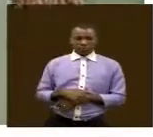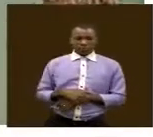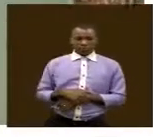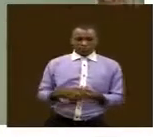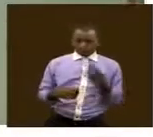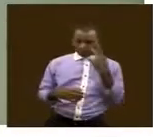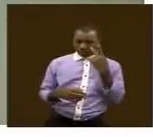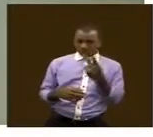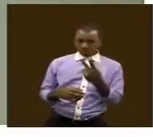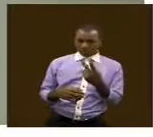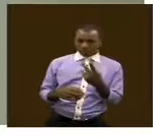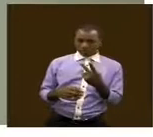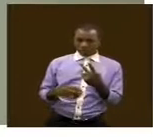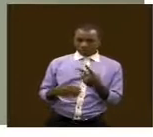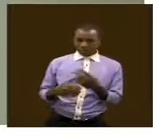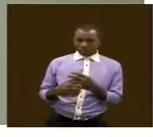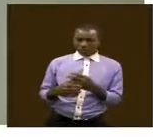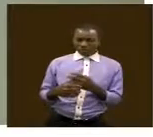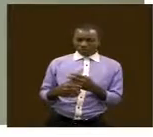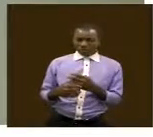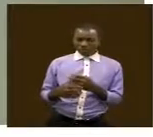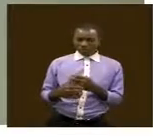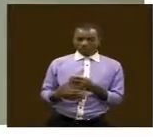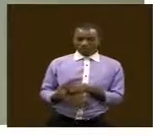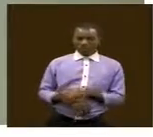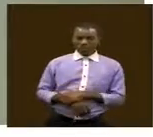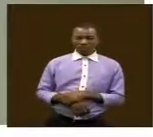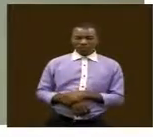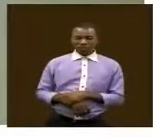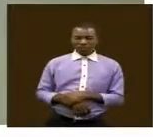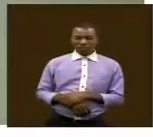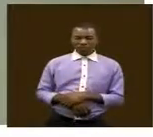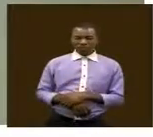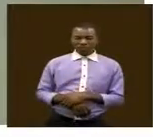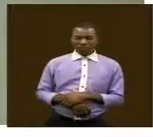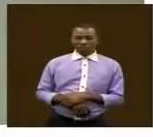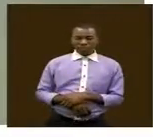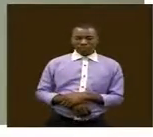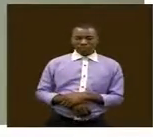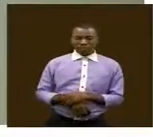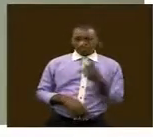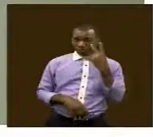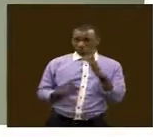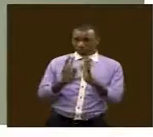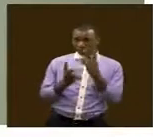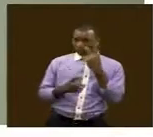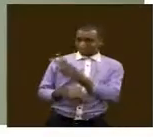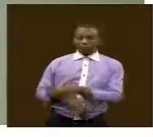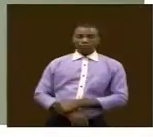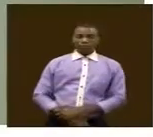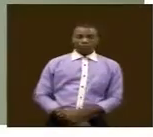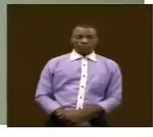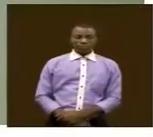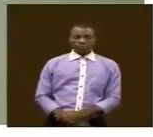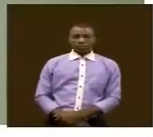in oxygen from time to time through 2 breathing tubes known as trumpets. They have short, curved bodies with antennae,